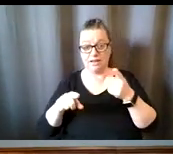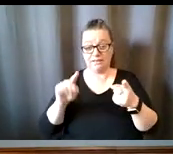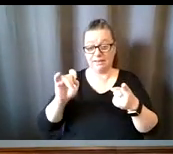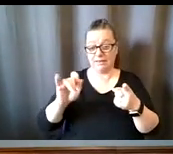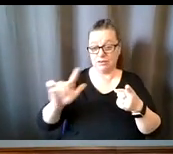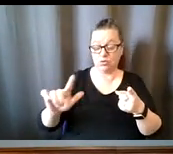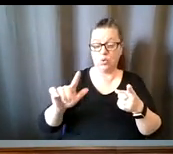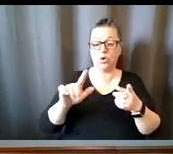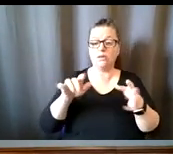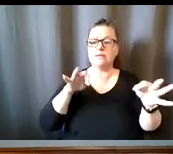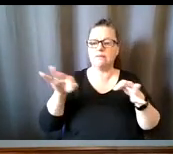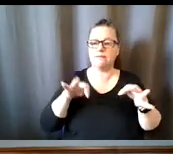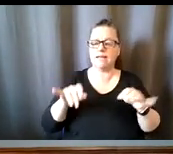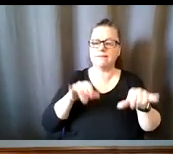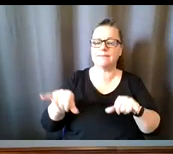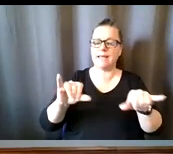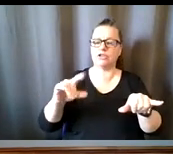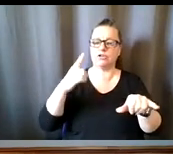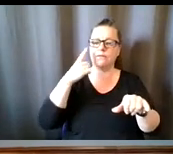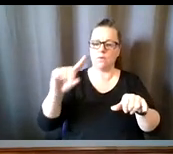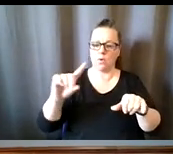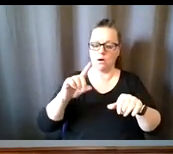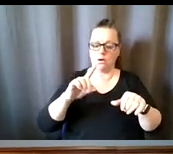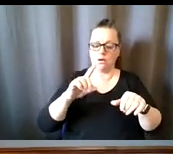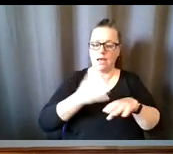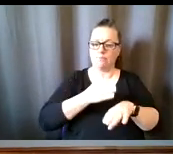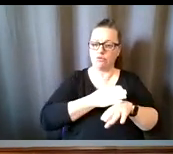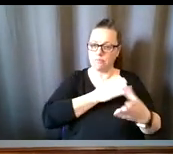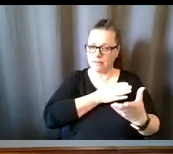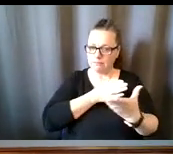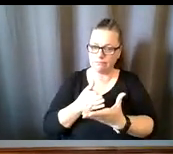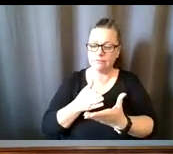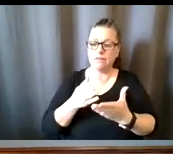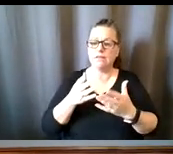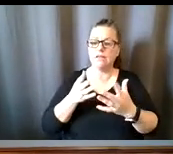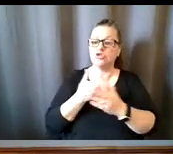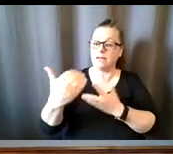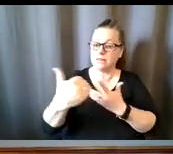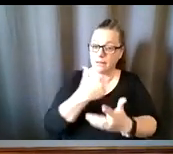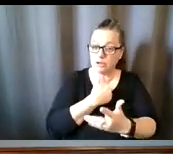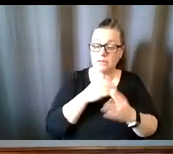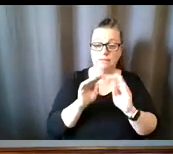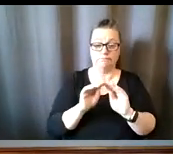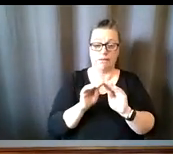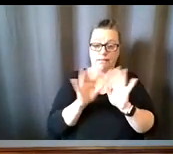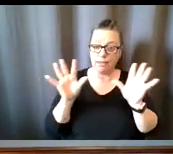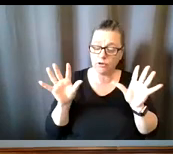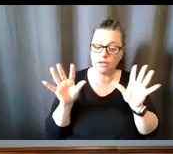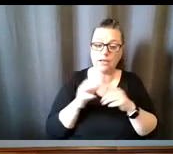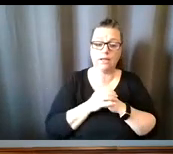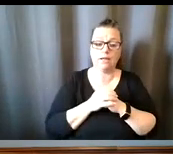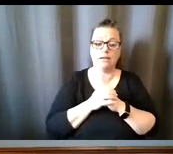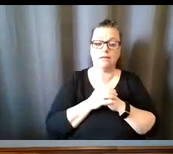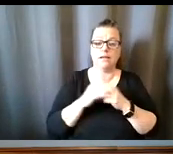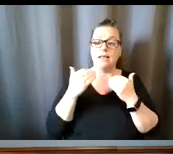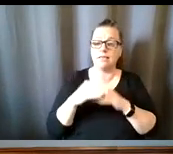the standard for the improvement deliverables. It creates transparency. It helps create clarity around the expected results. It helps to limit